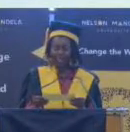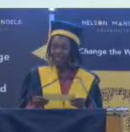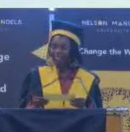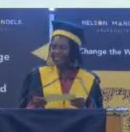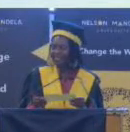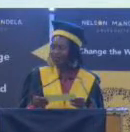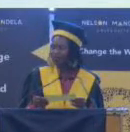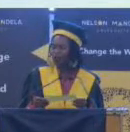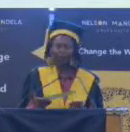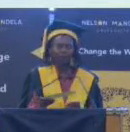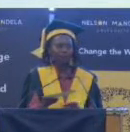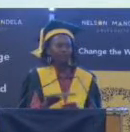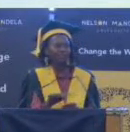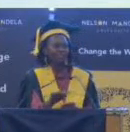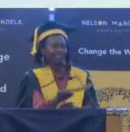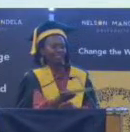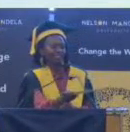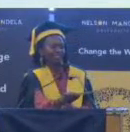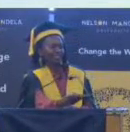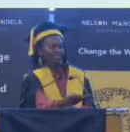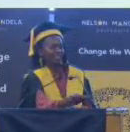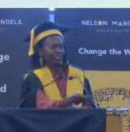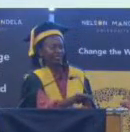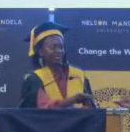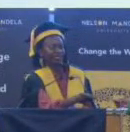Lisanda Ngcingo.